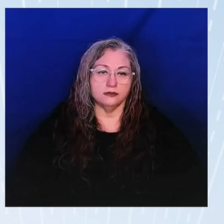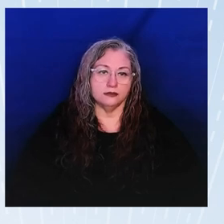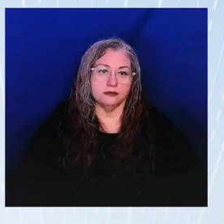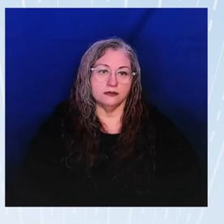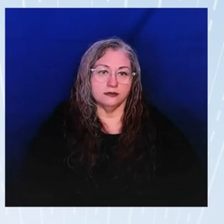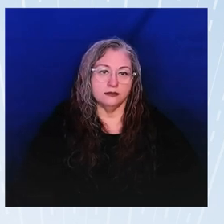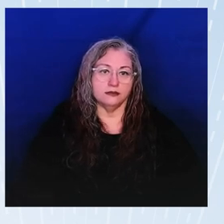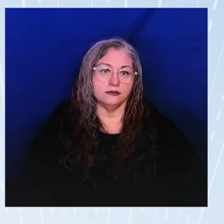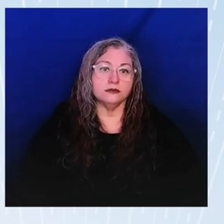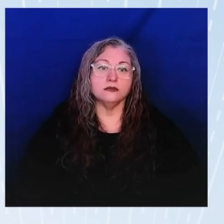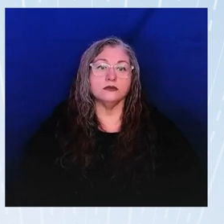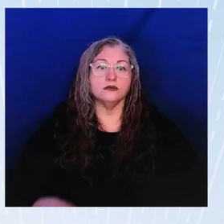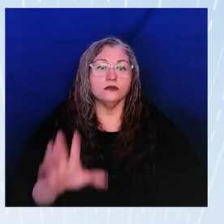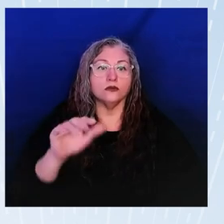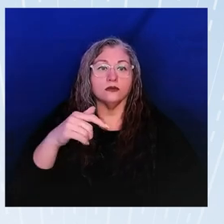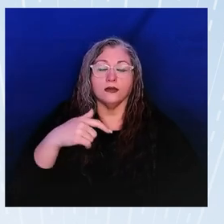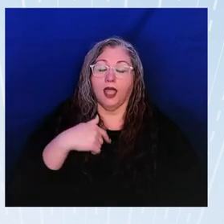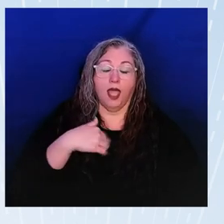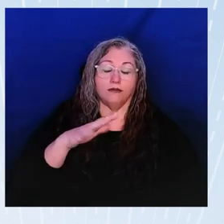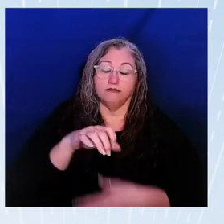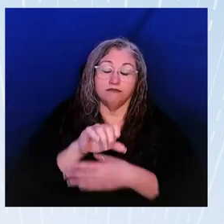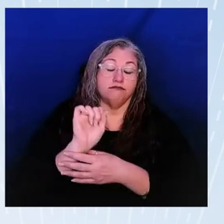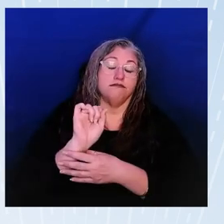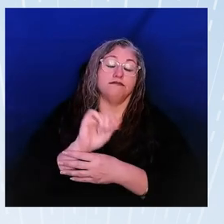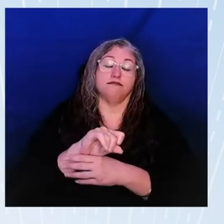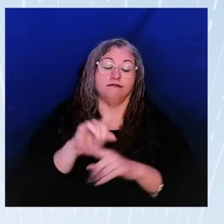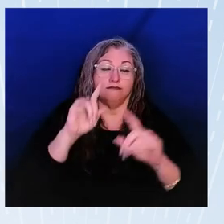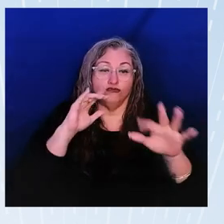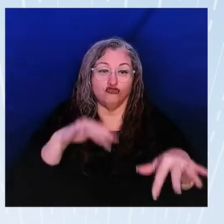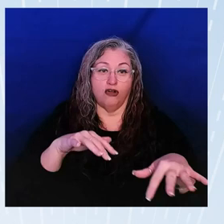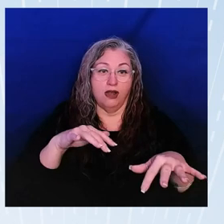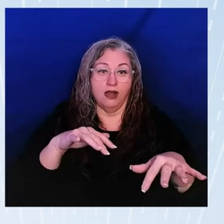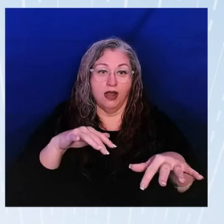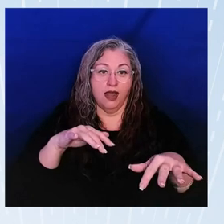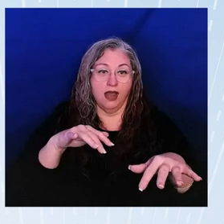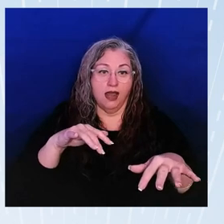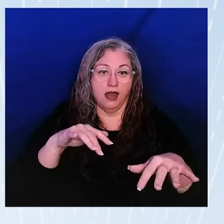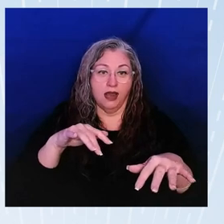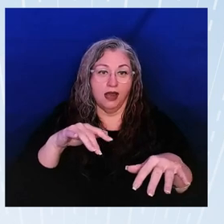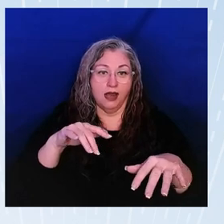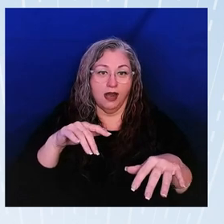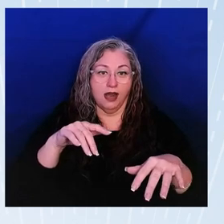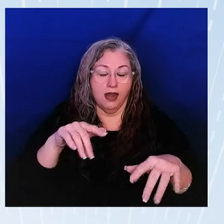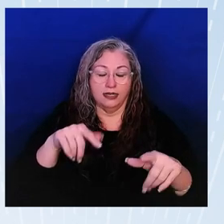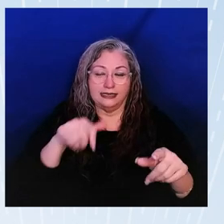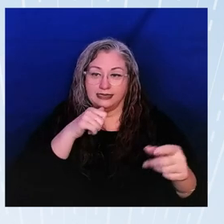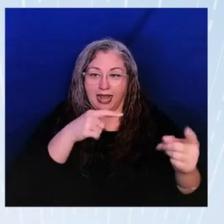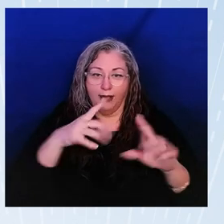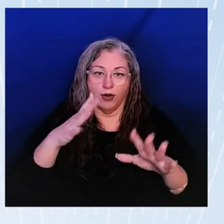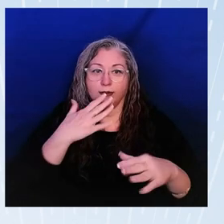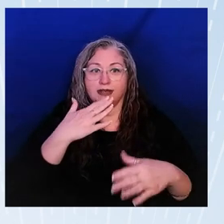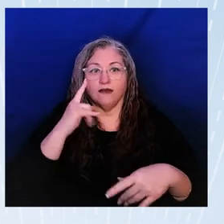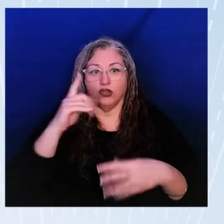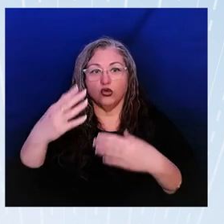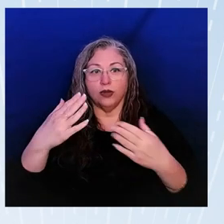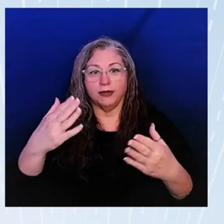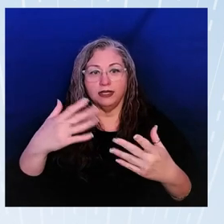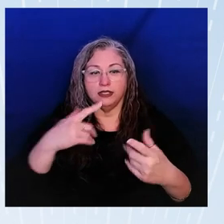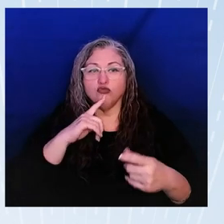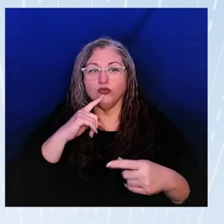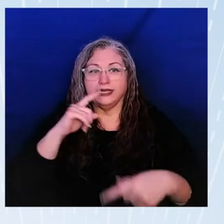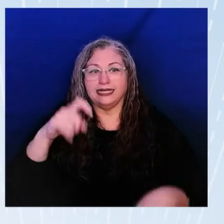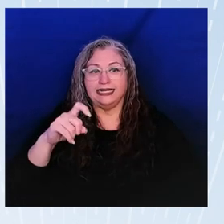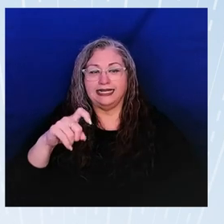Thanks. I am blown away. I am shocked that this is not going on, and thank you so much for this recommendation. Really needed, fully